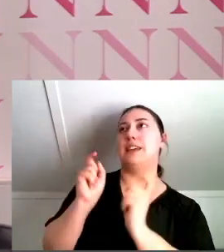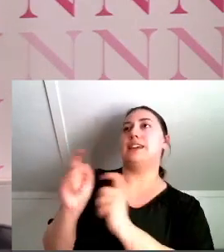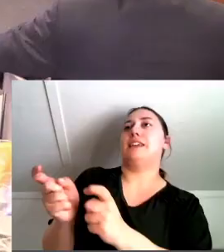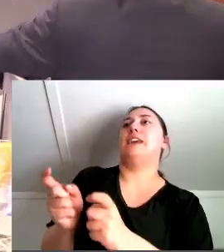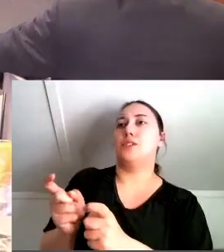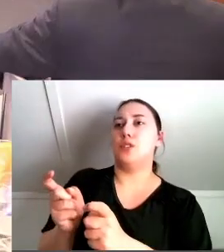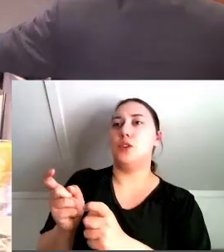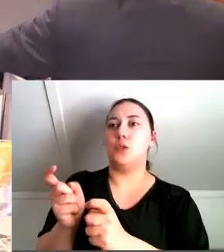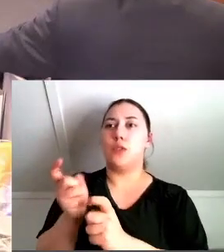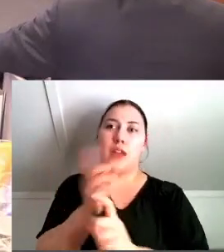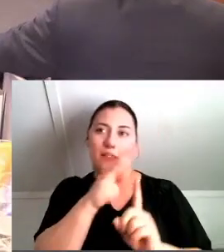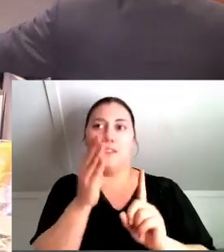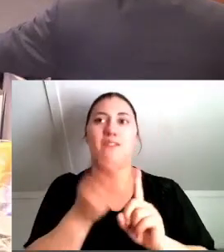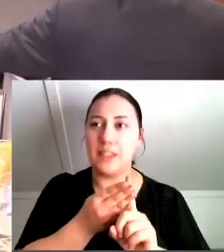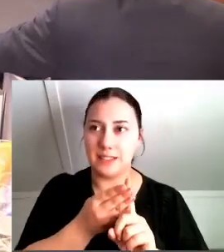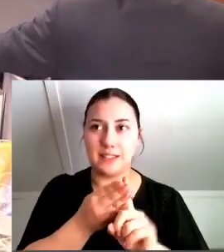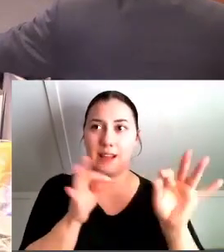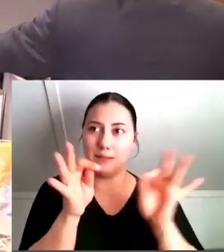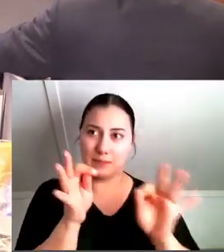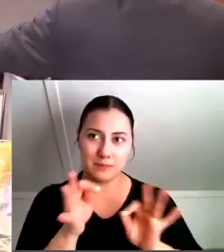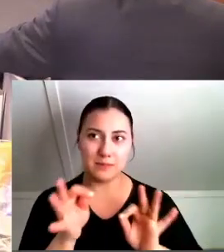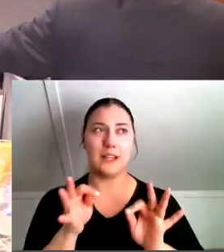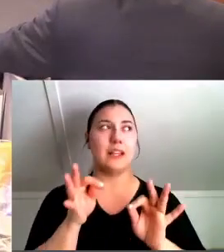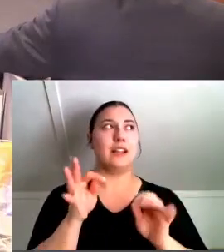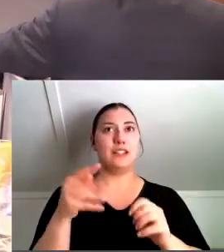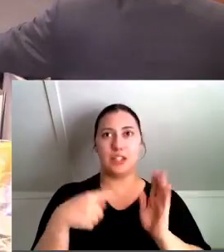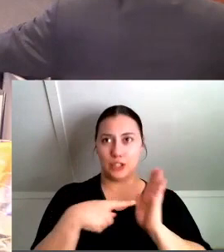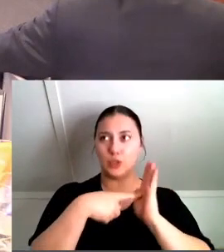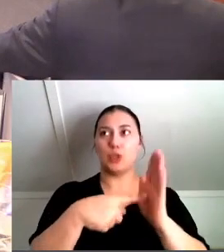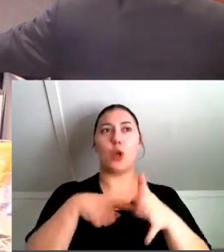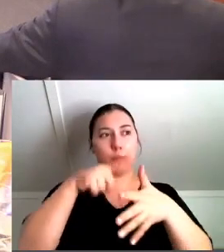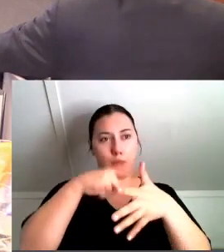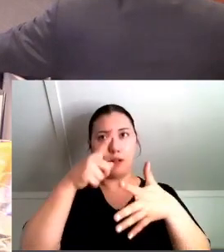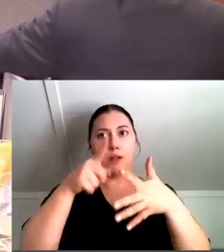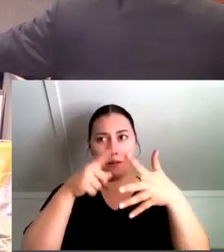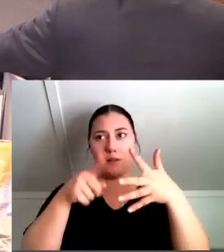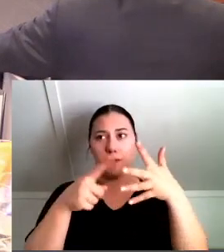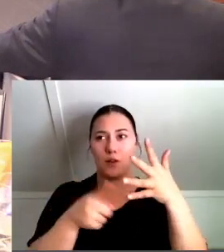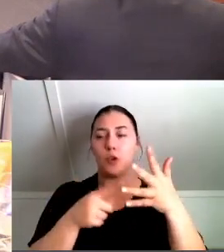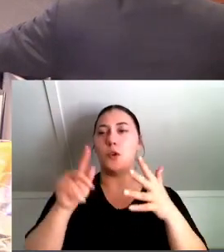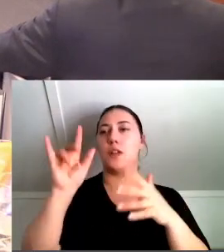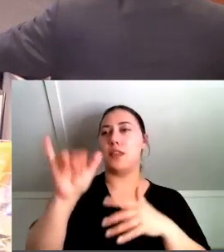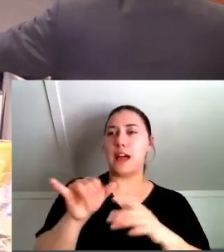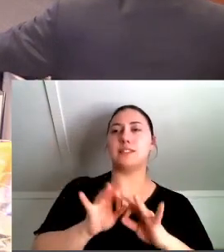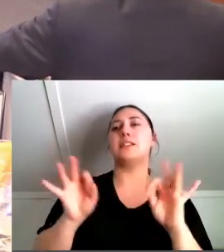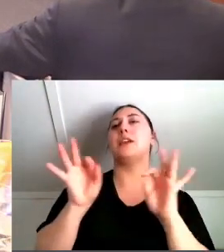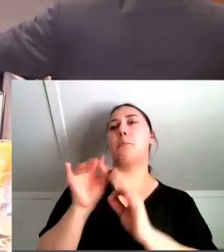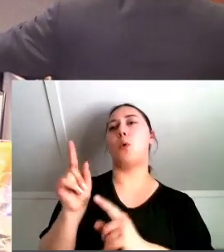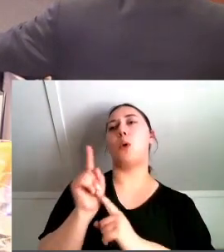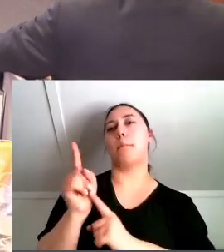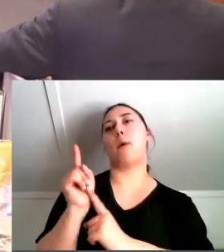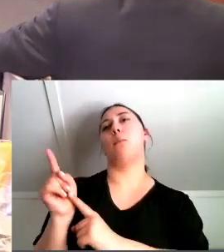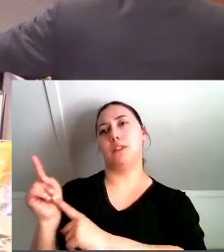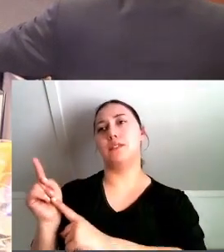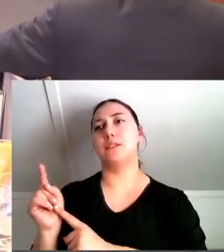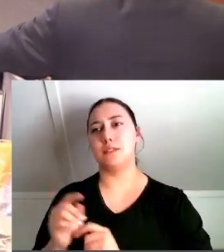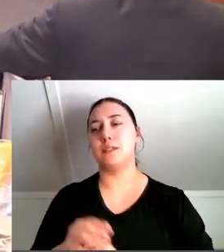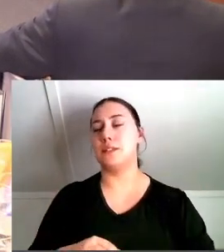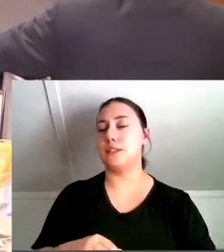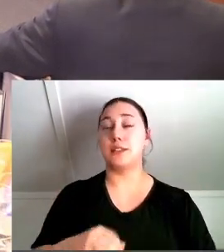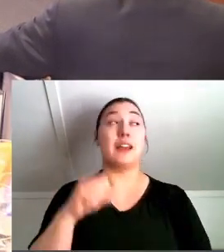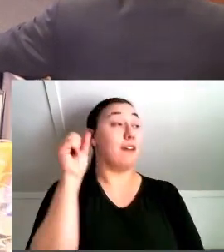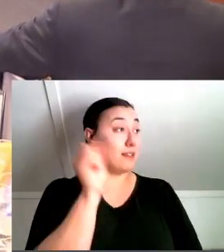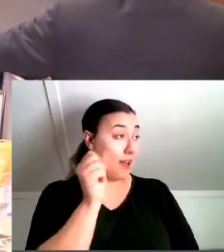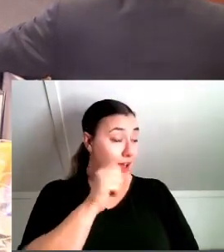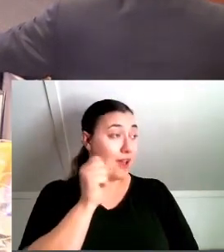matter. Here are the openings. Those are those key moments. Yeah, and it's probably